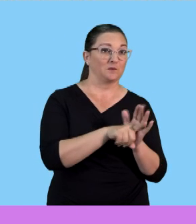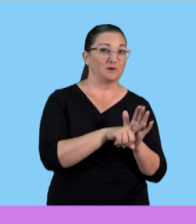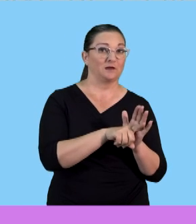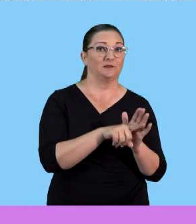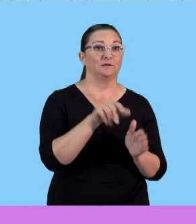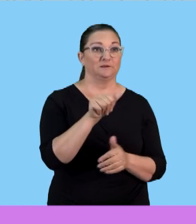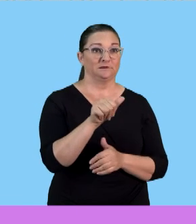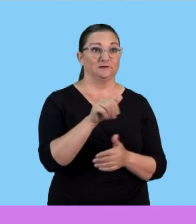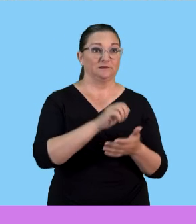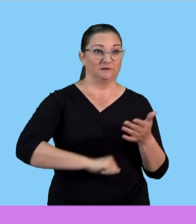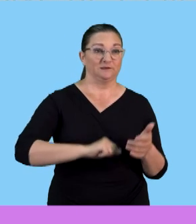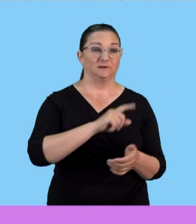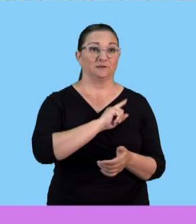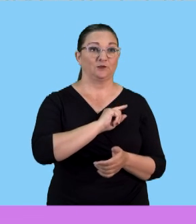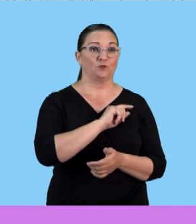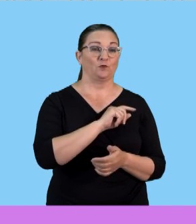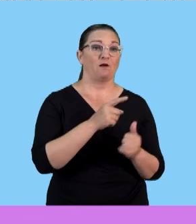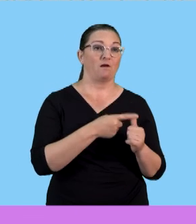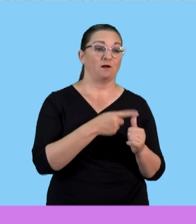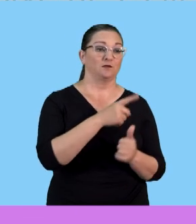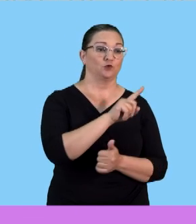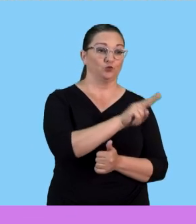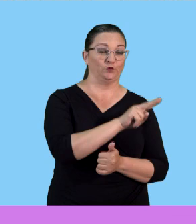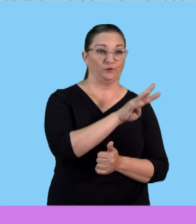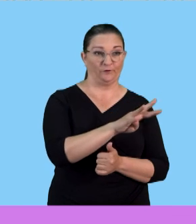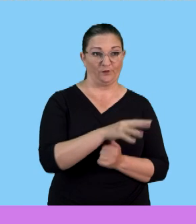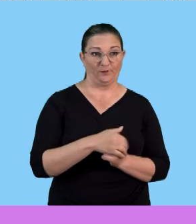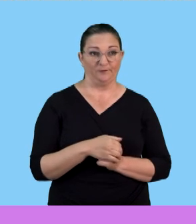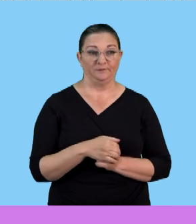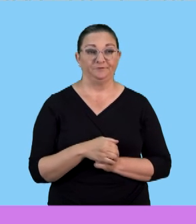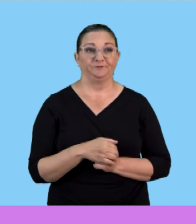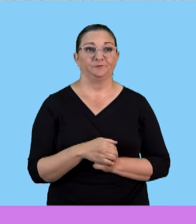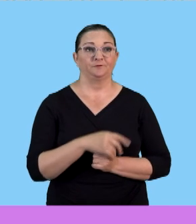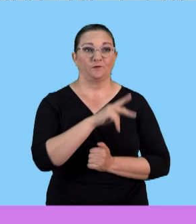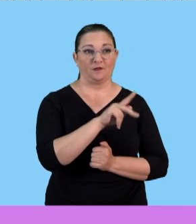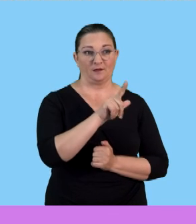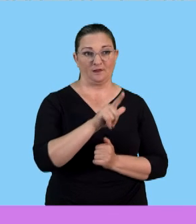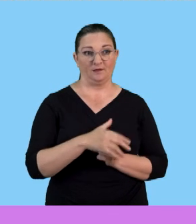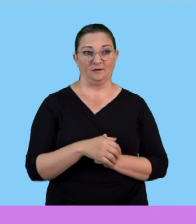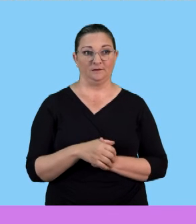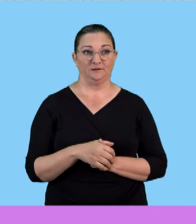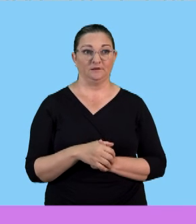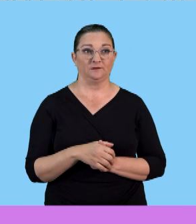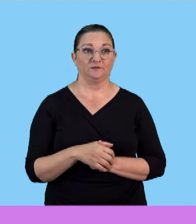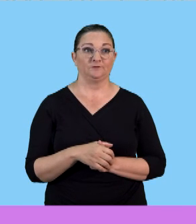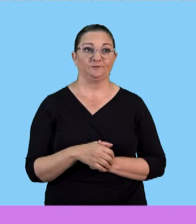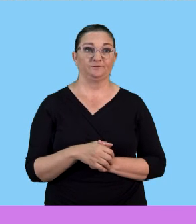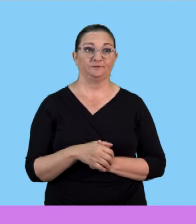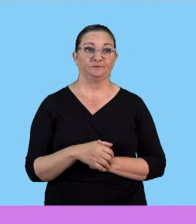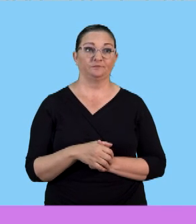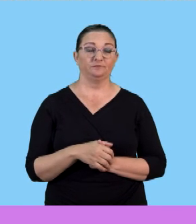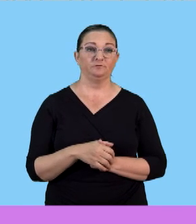6, so it will give you a 24 kiloliters. So you write that down. This is our